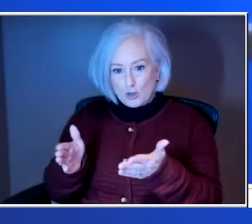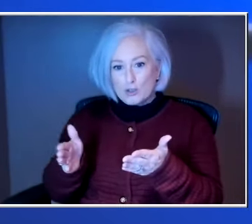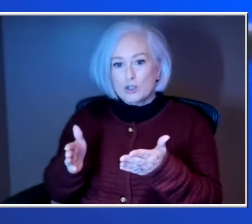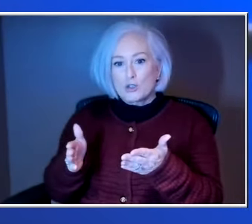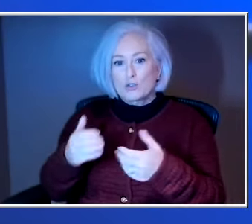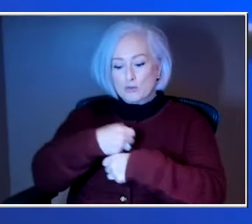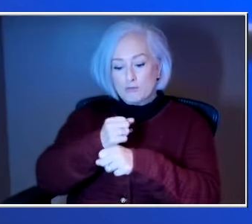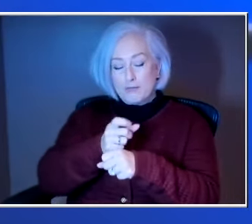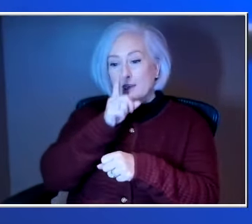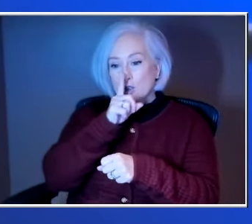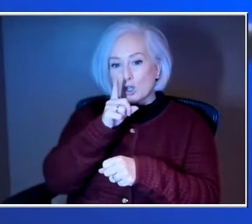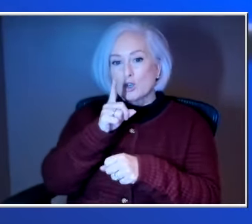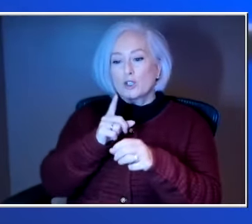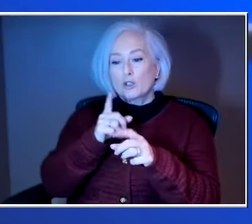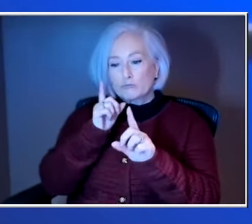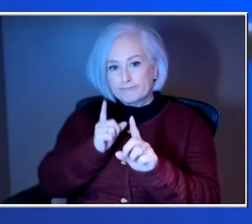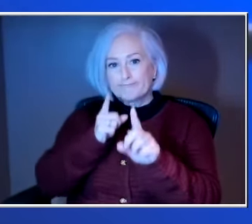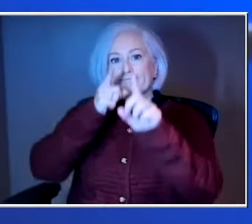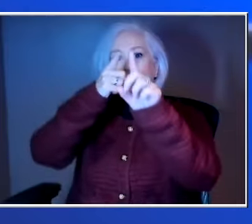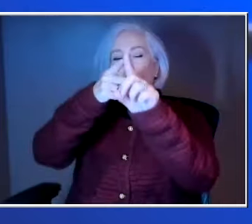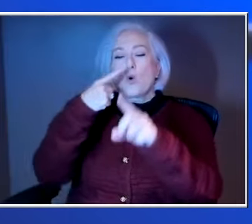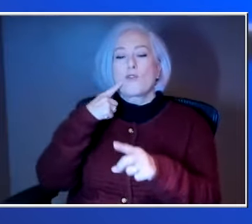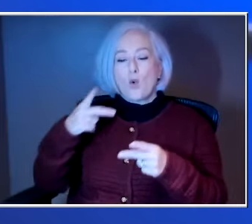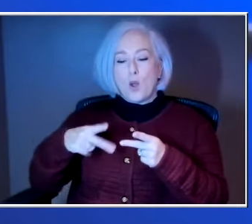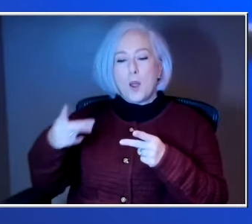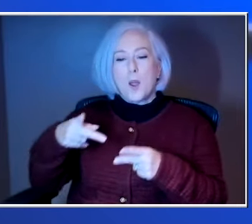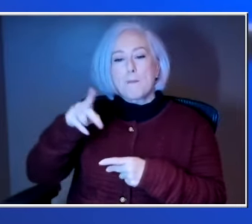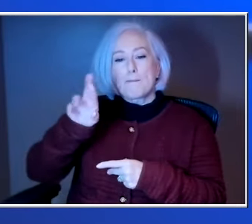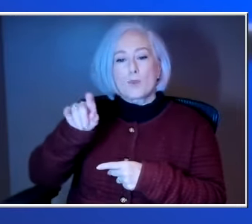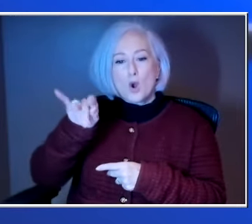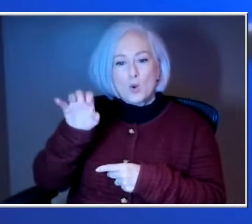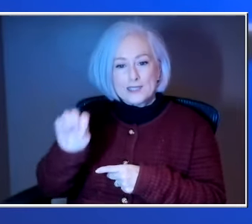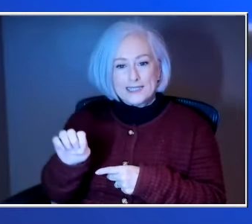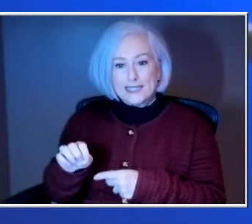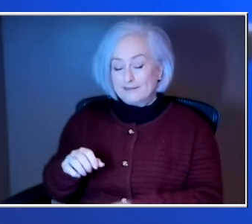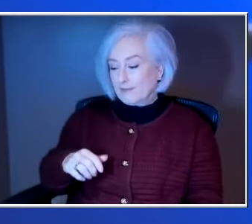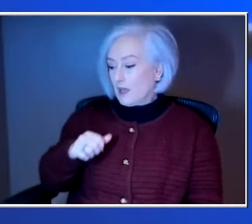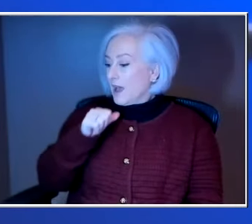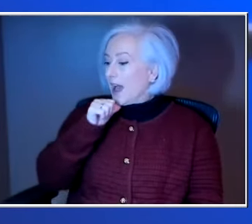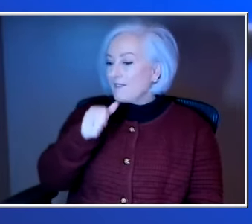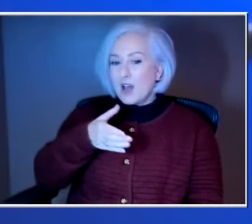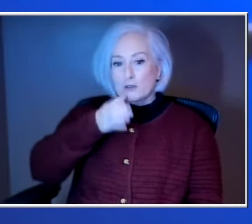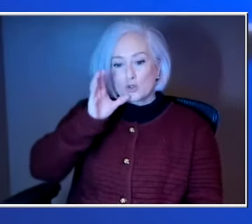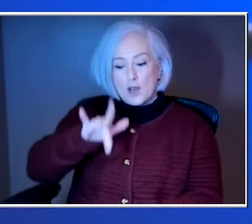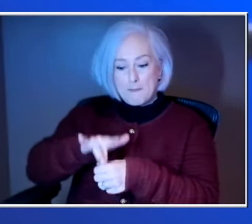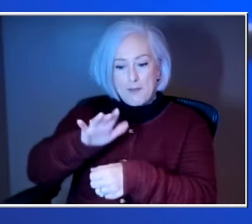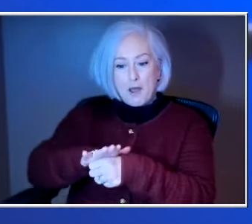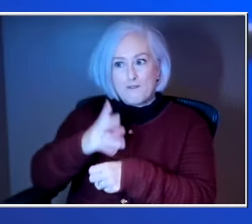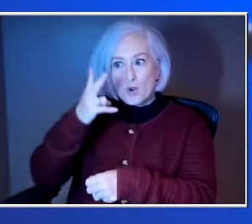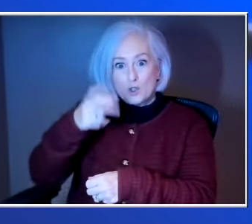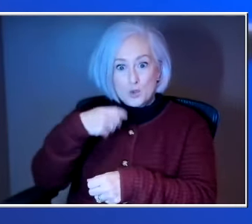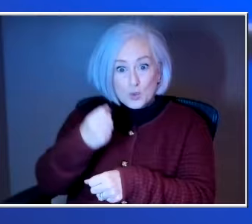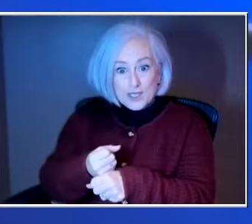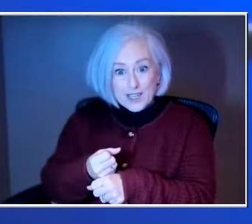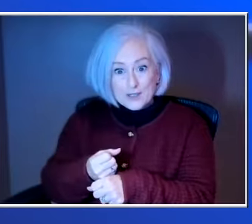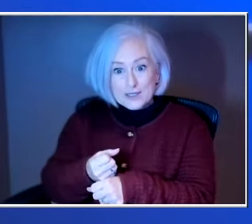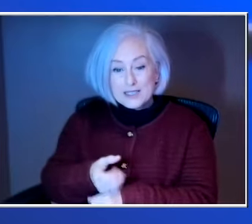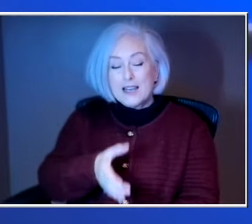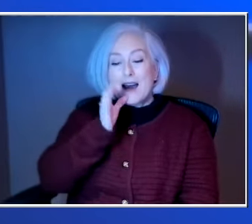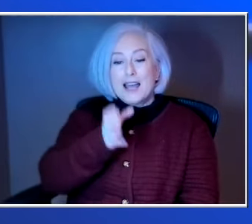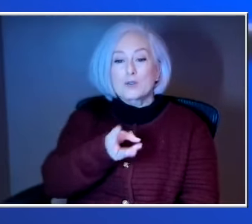goals, make sure you're drinking your water, which I drink. I don't drink any soda. I haven't had soda in 2 years. Okay. I drink water all the time.